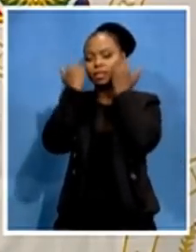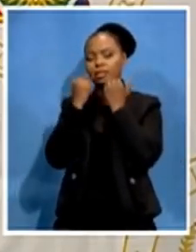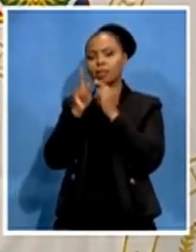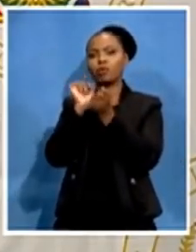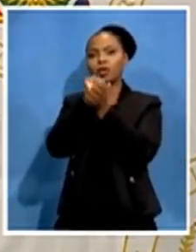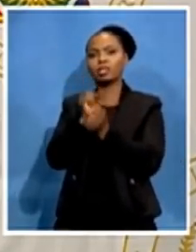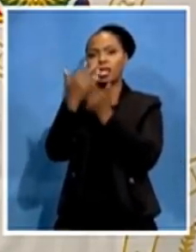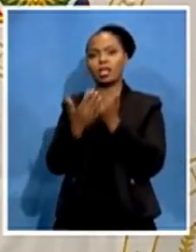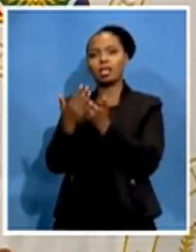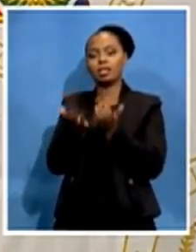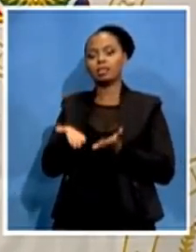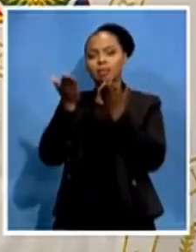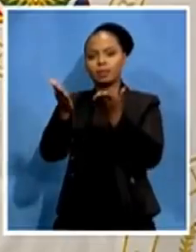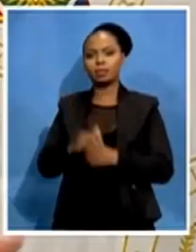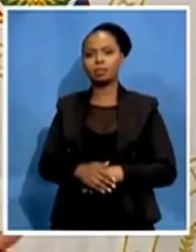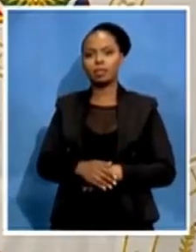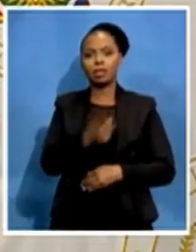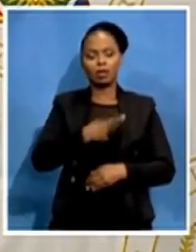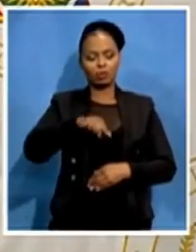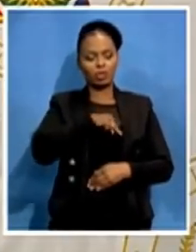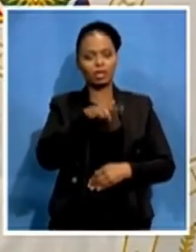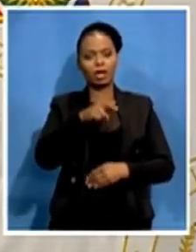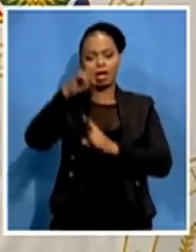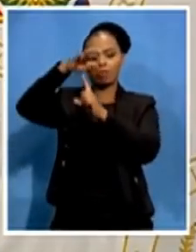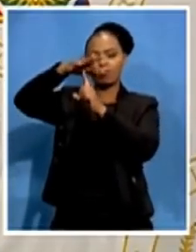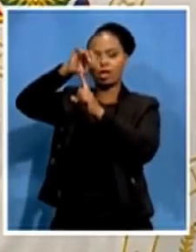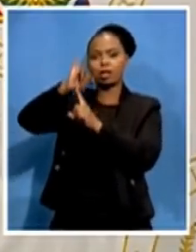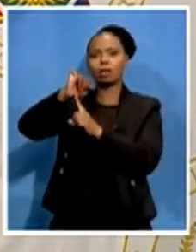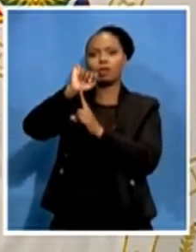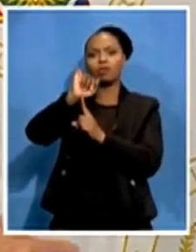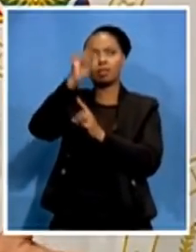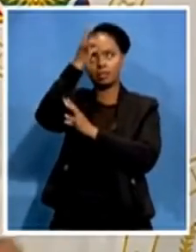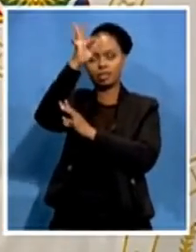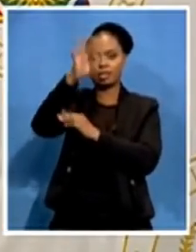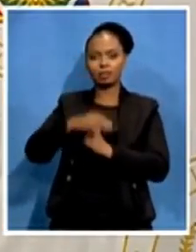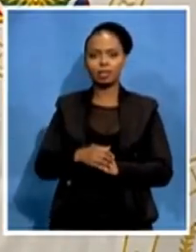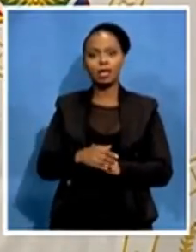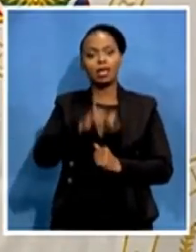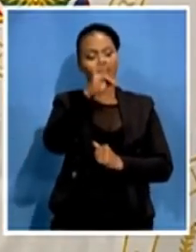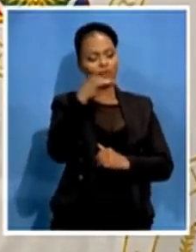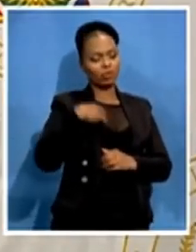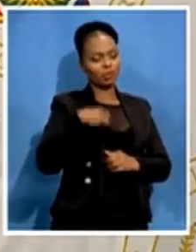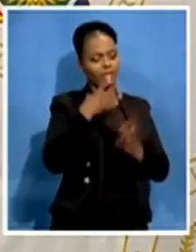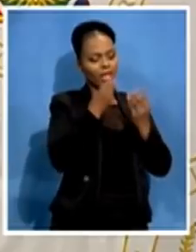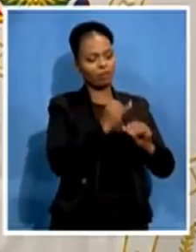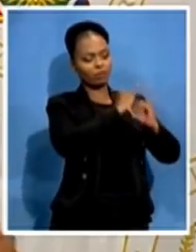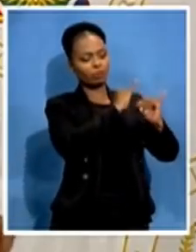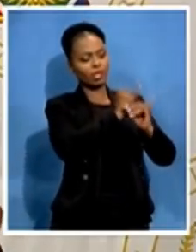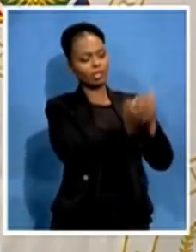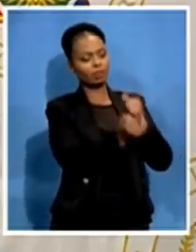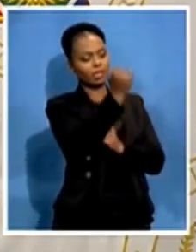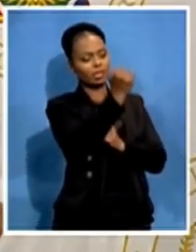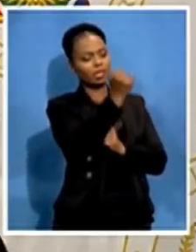state. And if municipalities have institutional independence as well as Chapter 9 institutions,